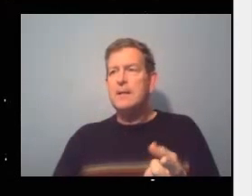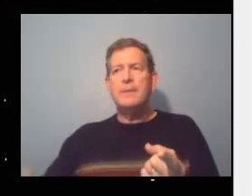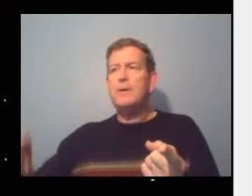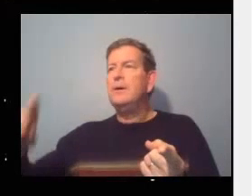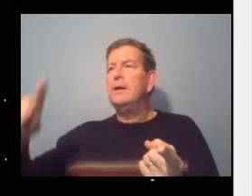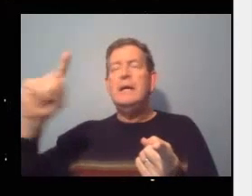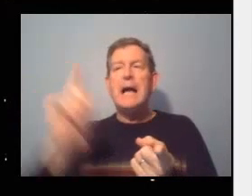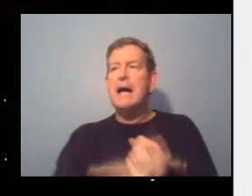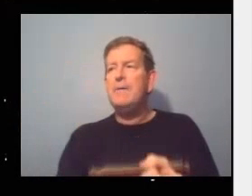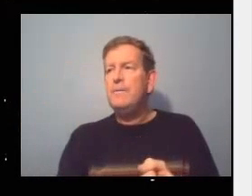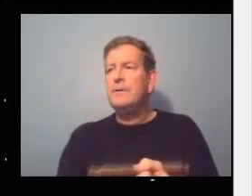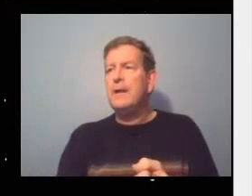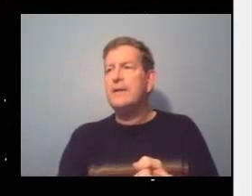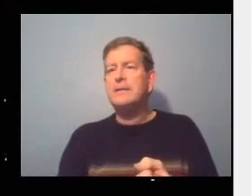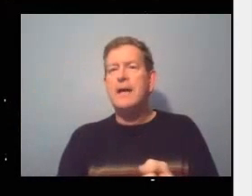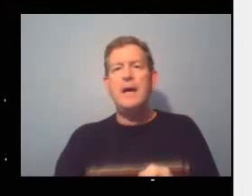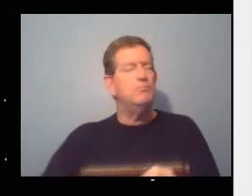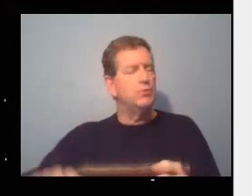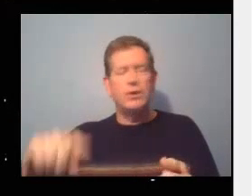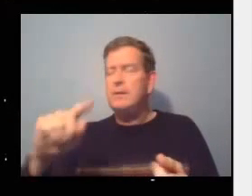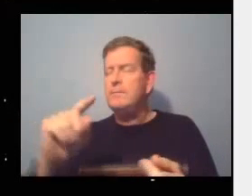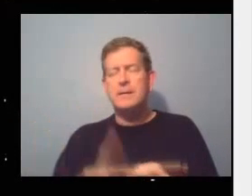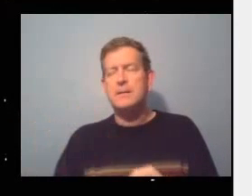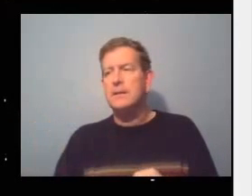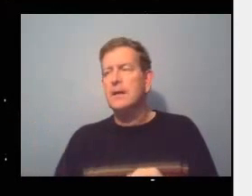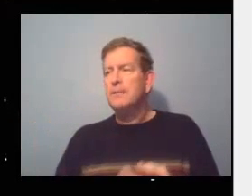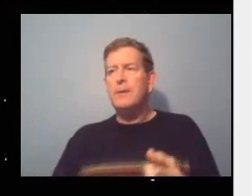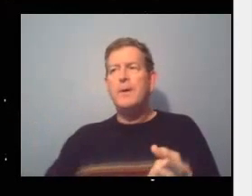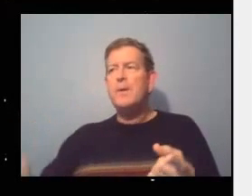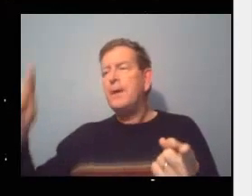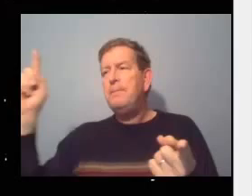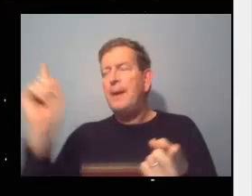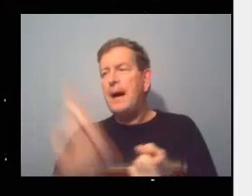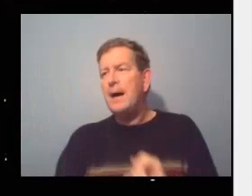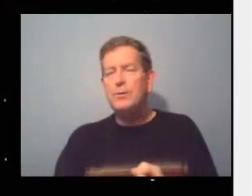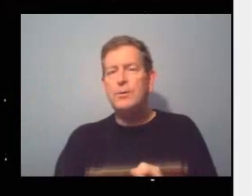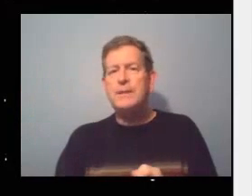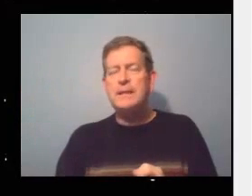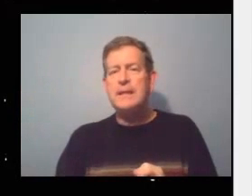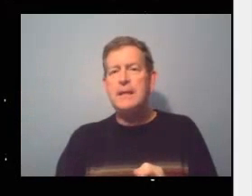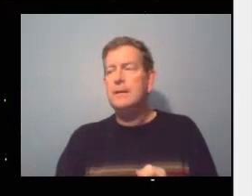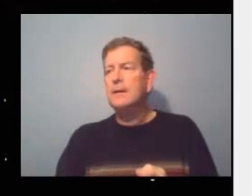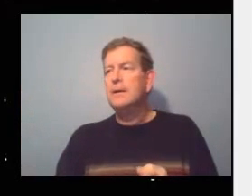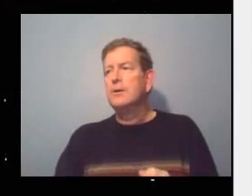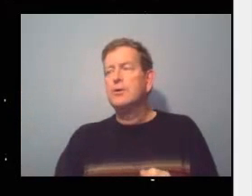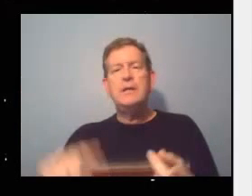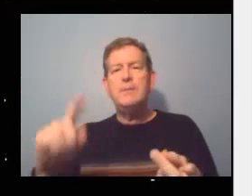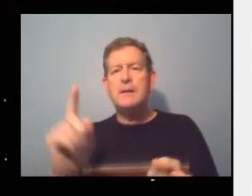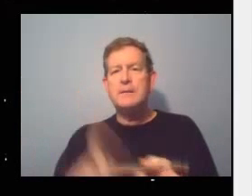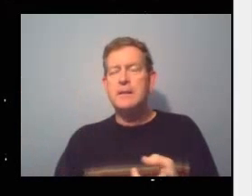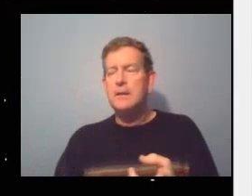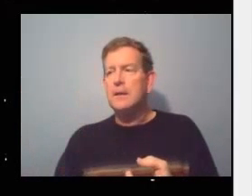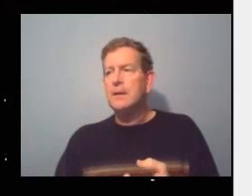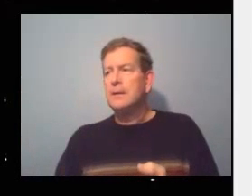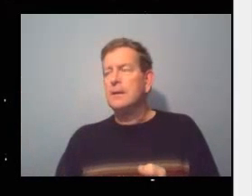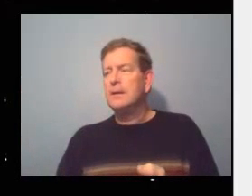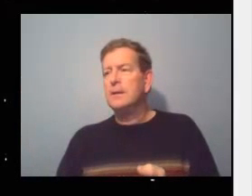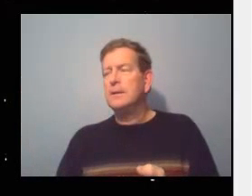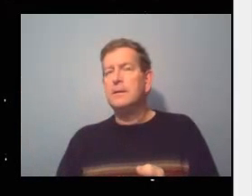merci. Maman lave la vaisselle, je dis merci. Maman prépare le dîner, je dis